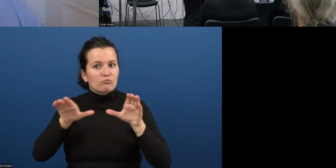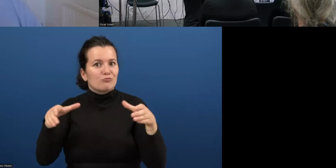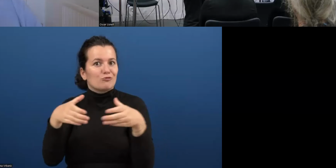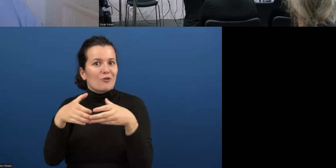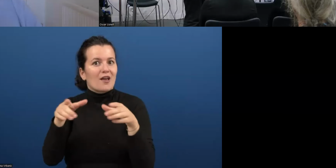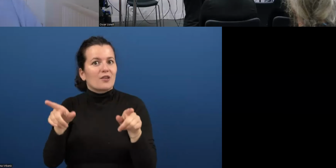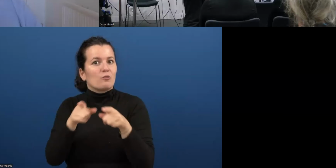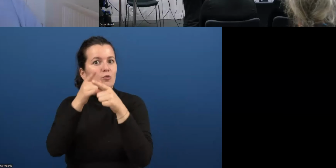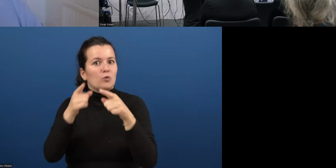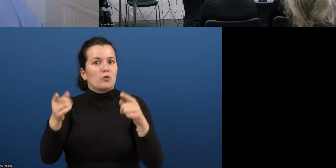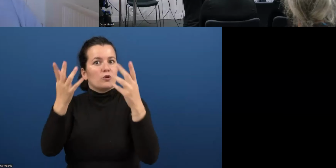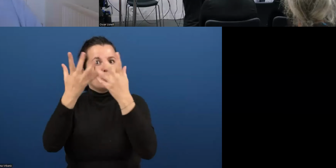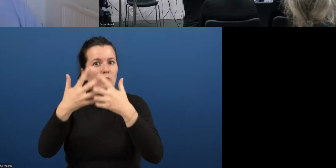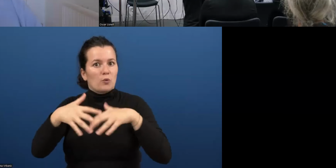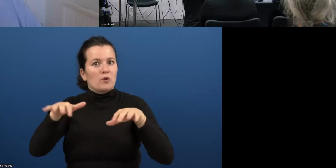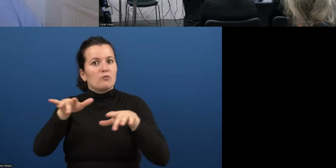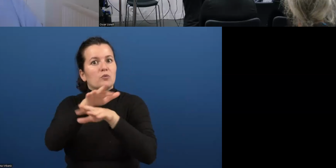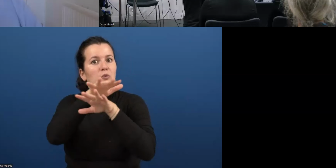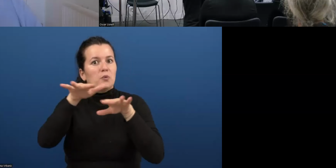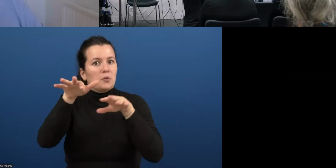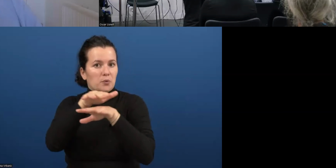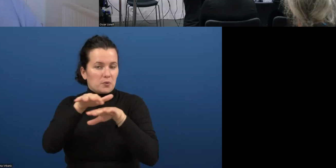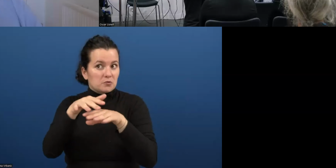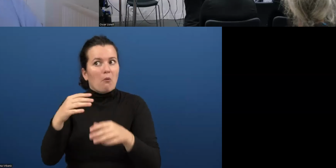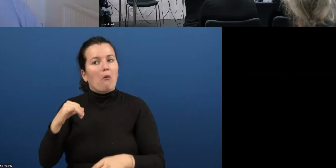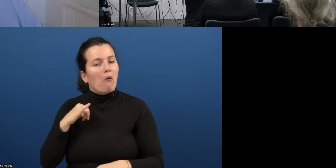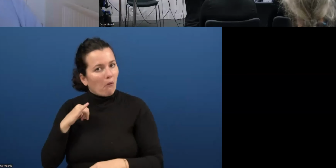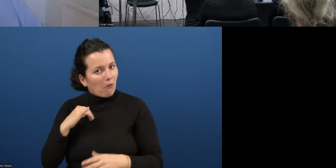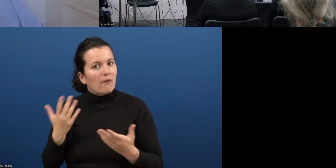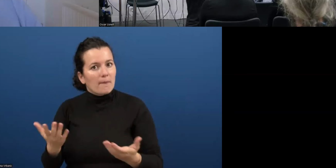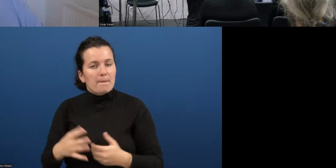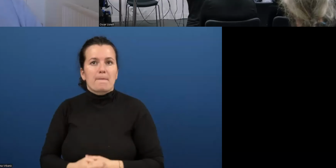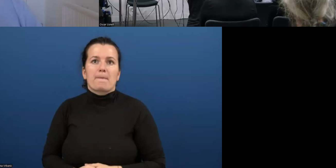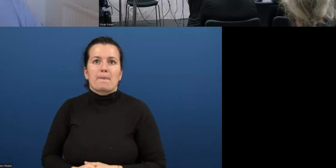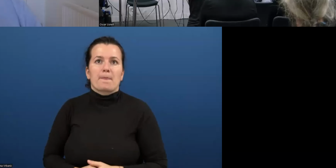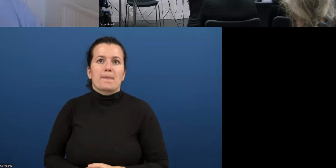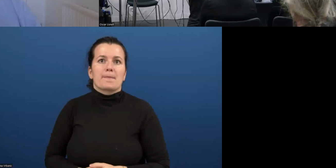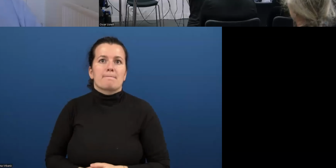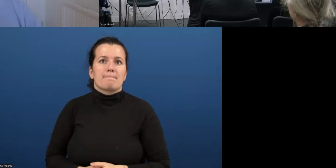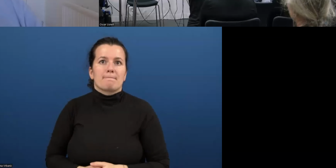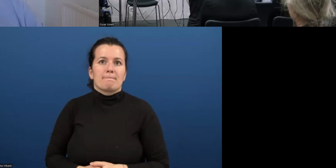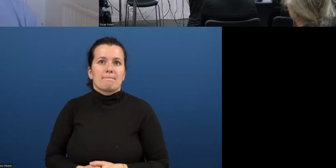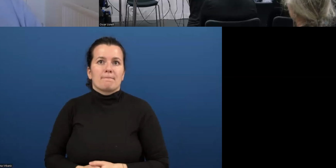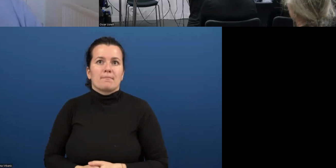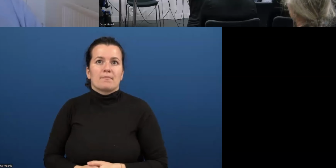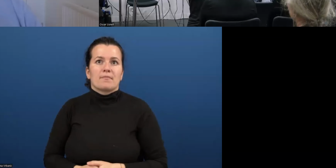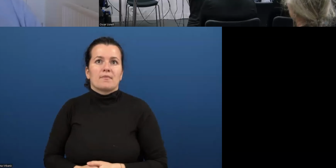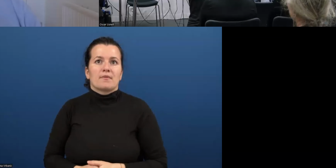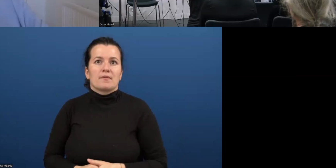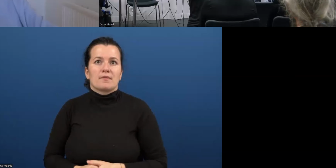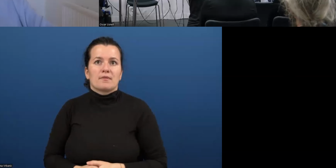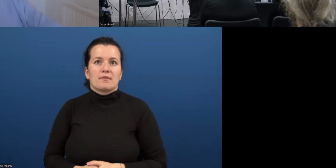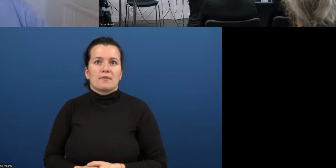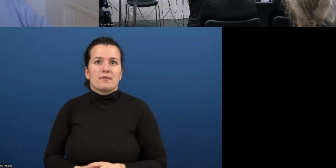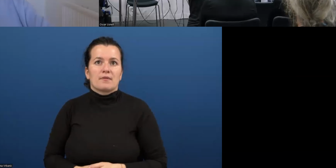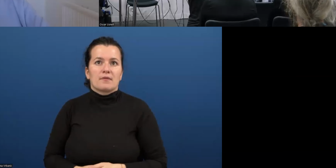So instantly it became something interesting, and then you can narrow it to make it more, I mean, written music,